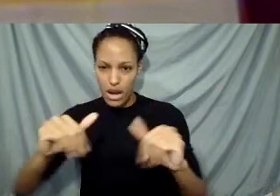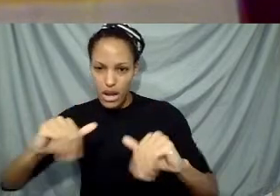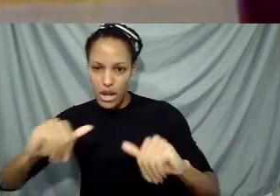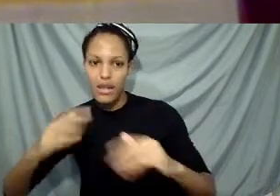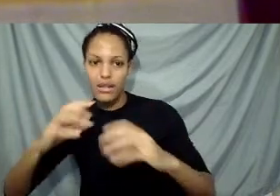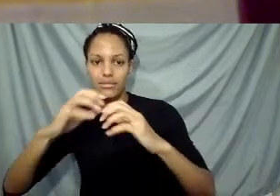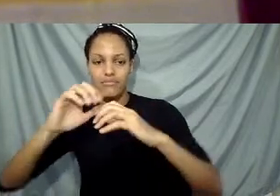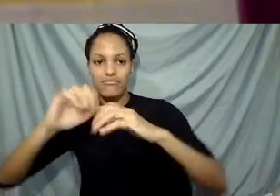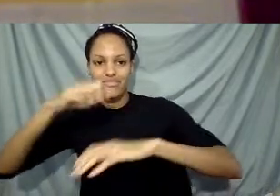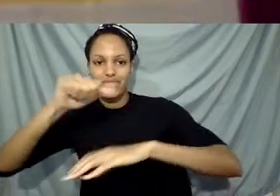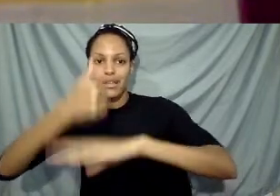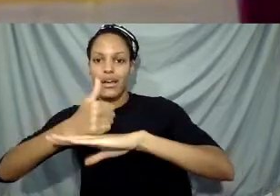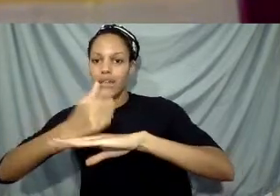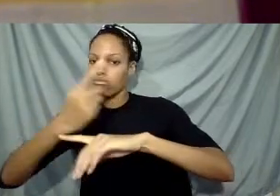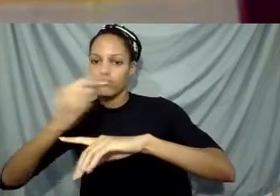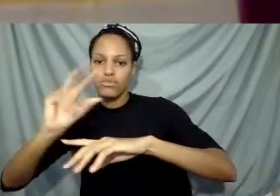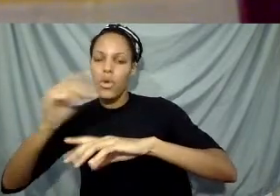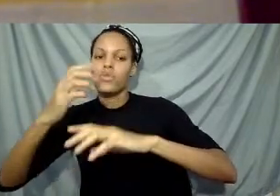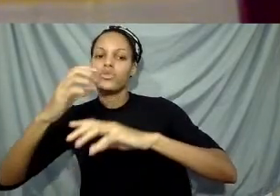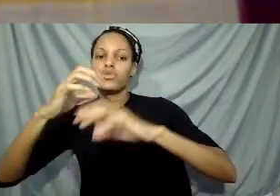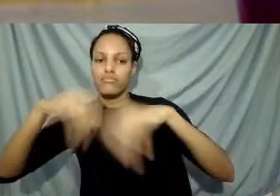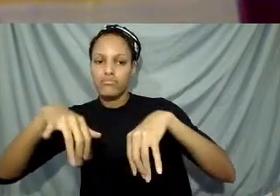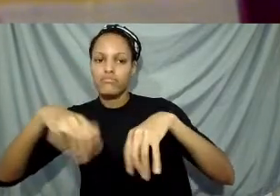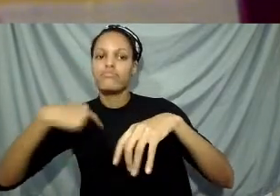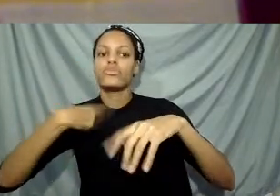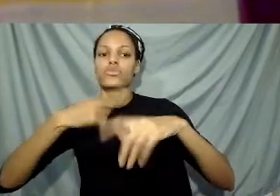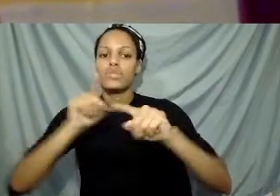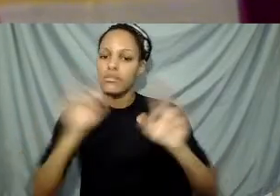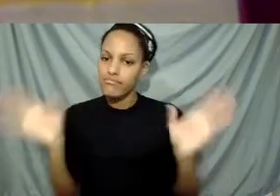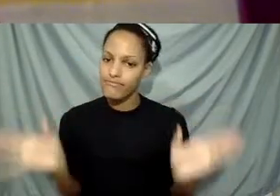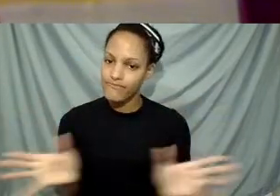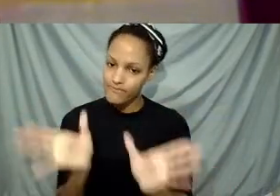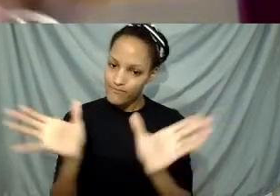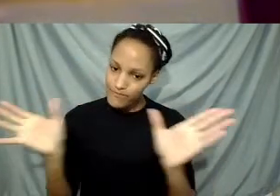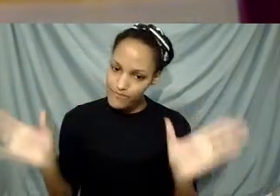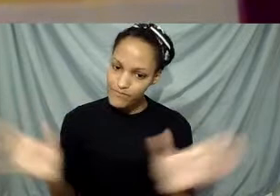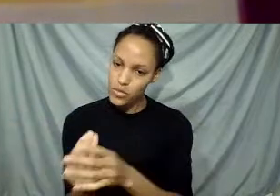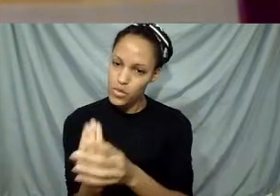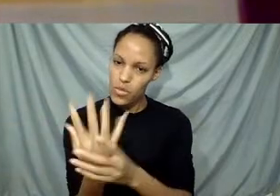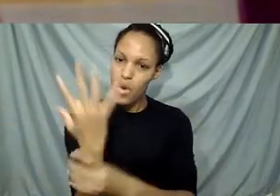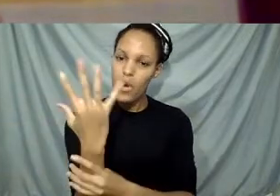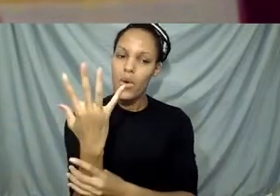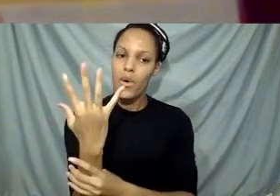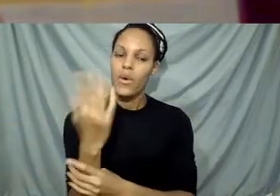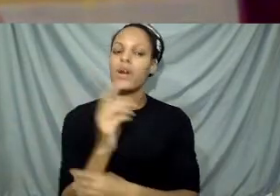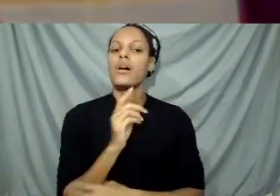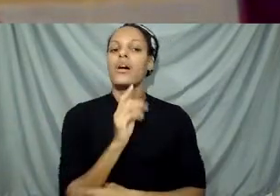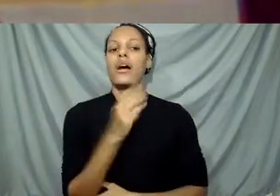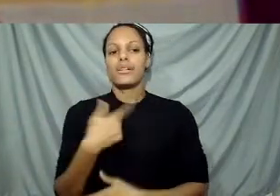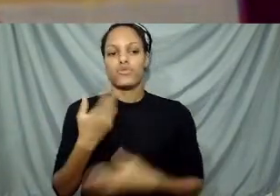the arts to push social boundaries and also artistic boundaries, where I collaborate with